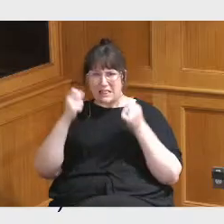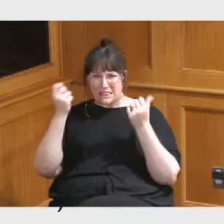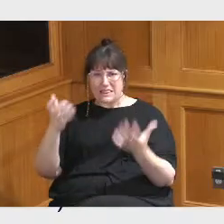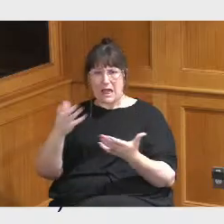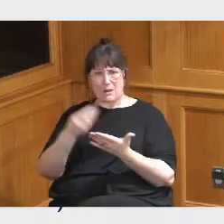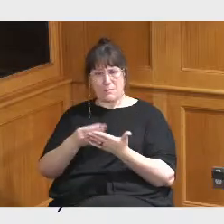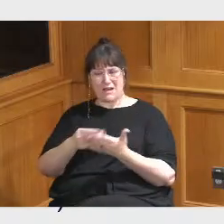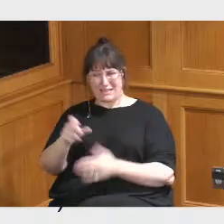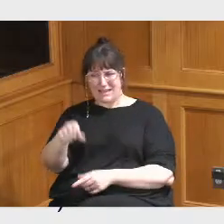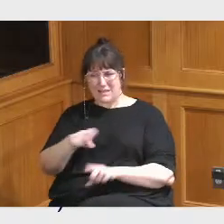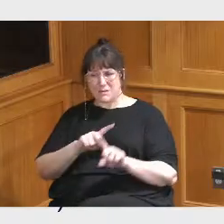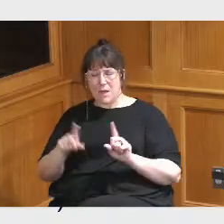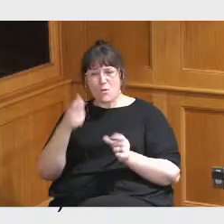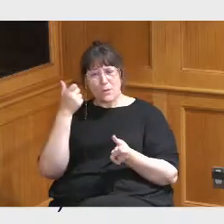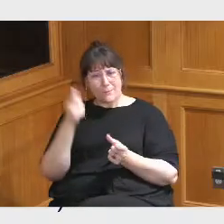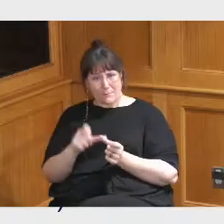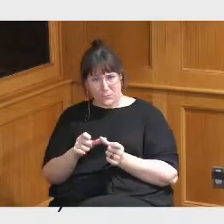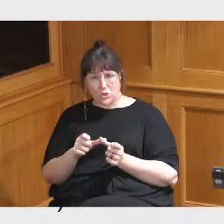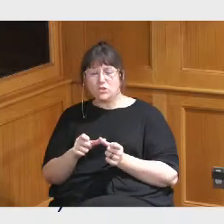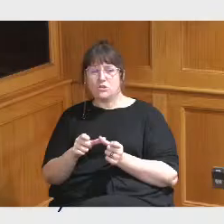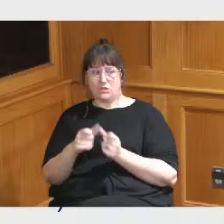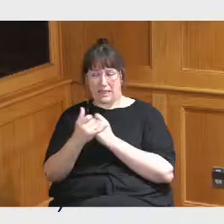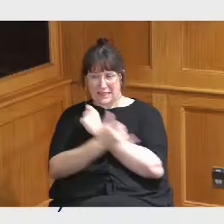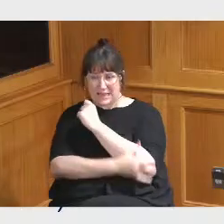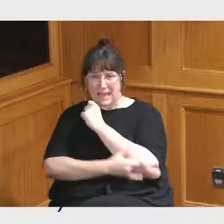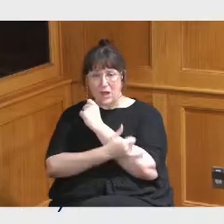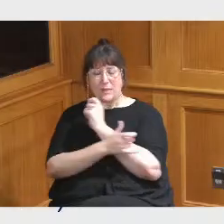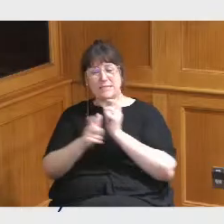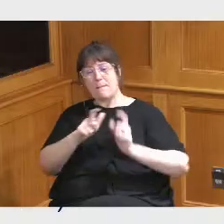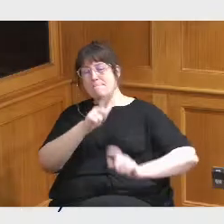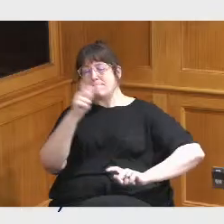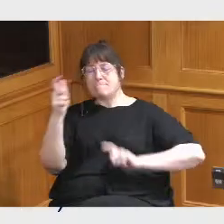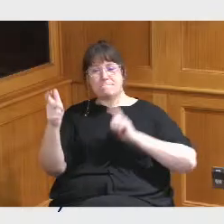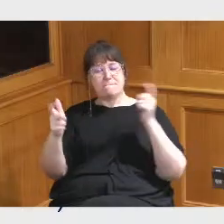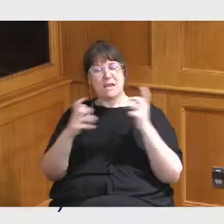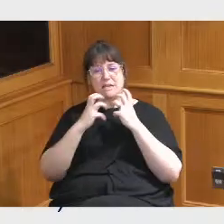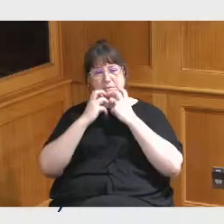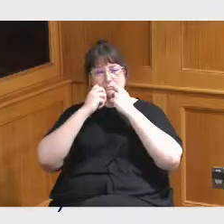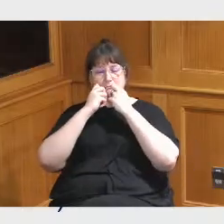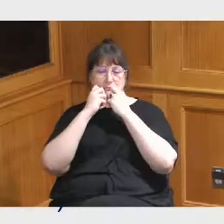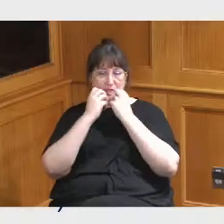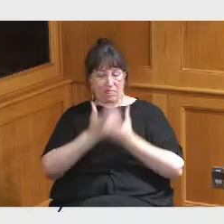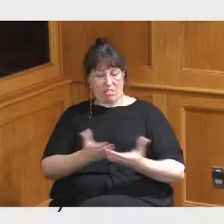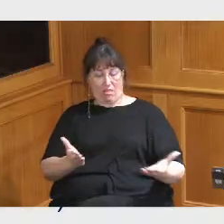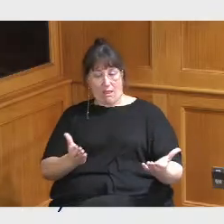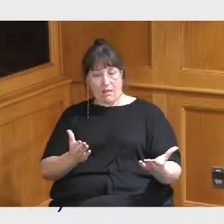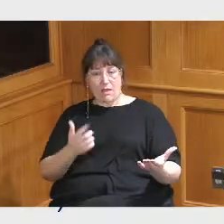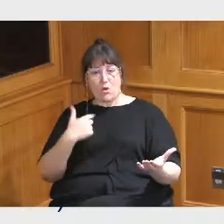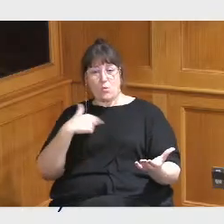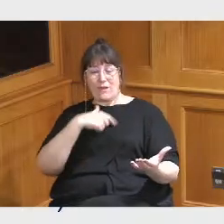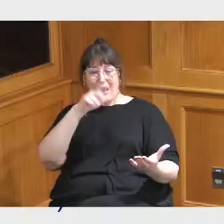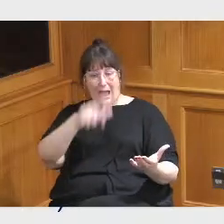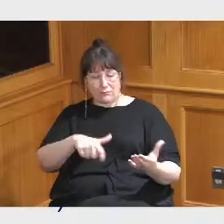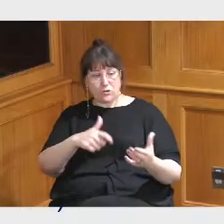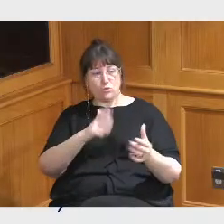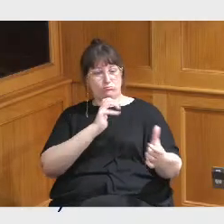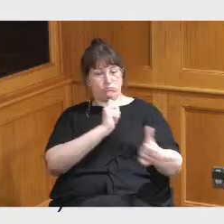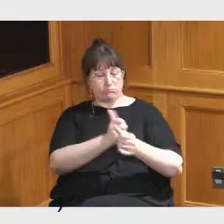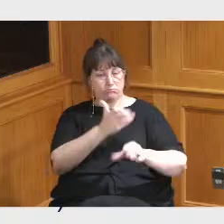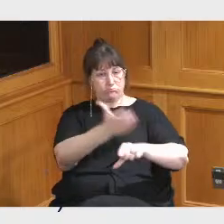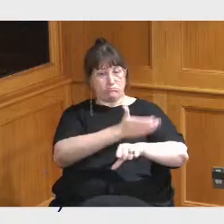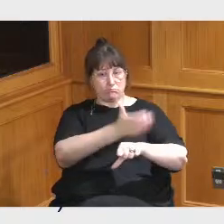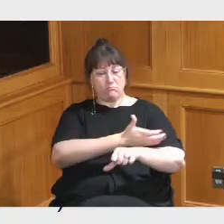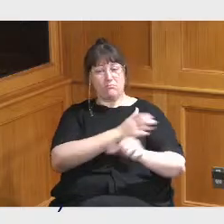we also have to remember that this is the county's largest asset that has to be upkept and maintained.